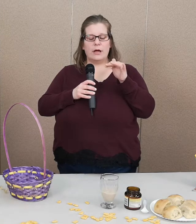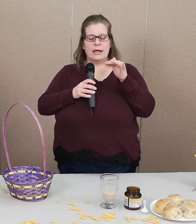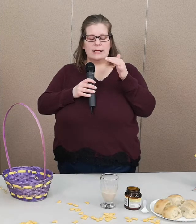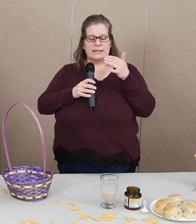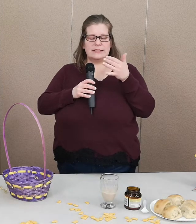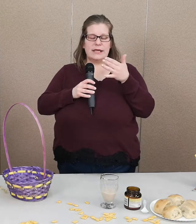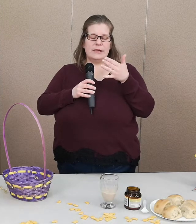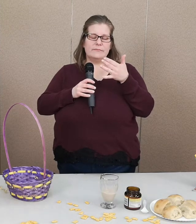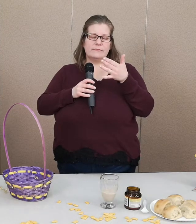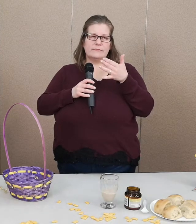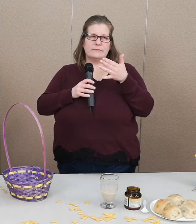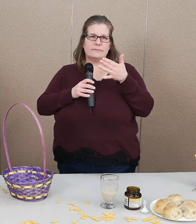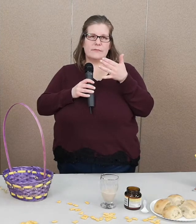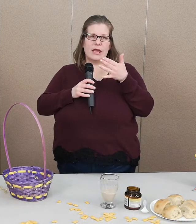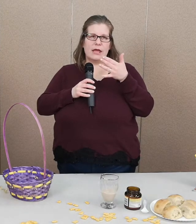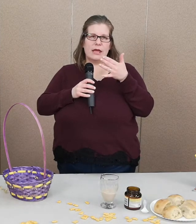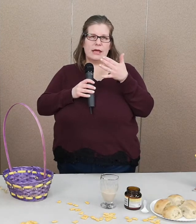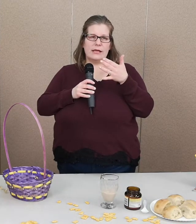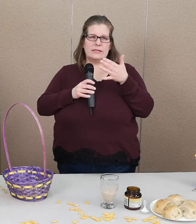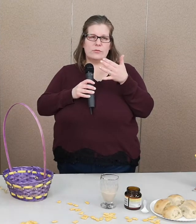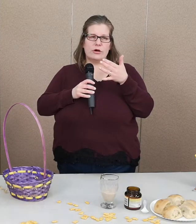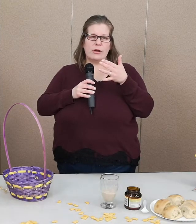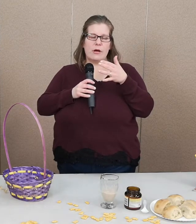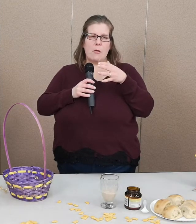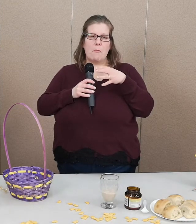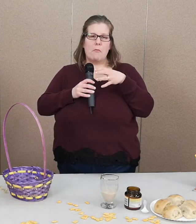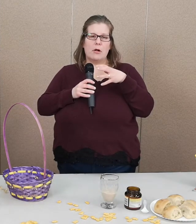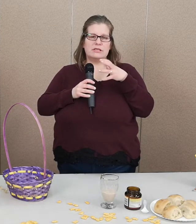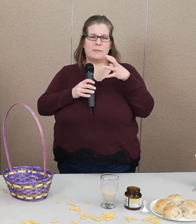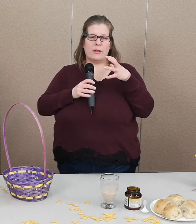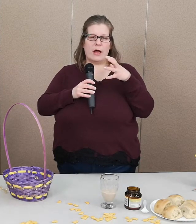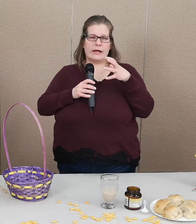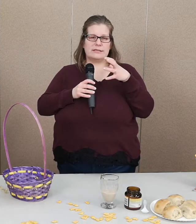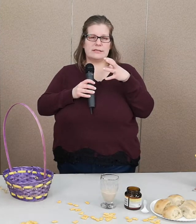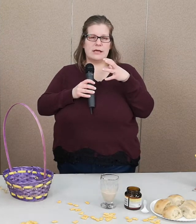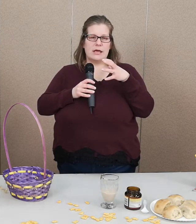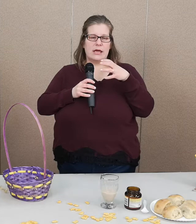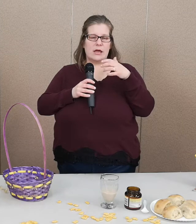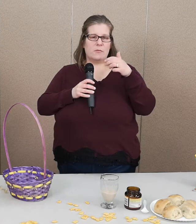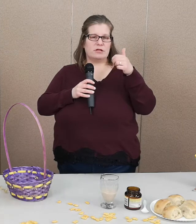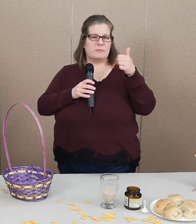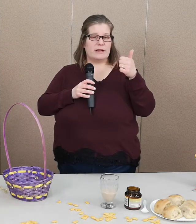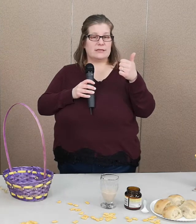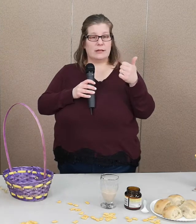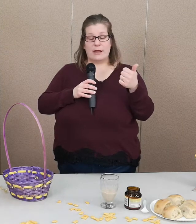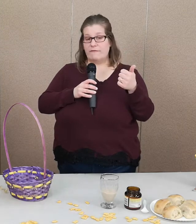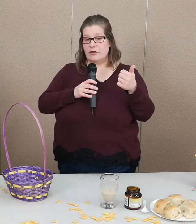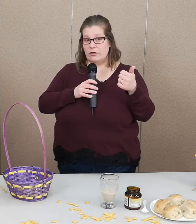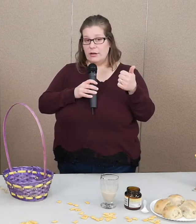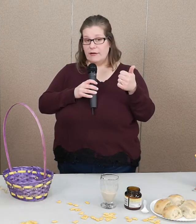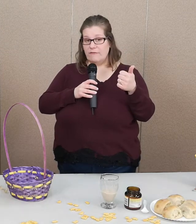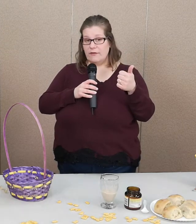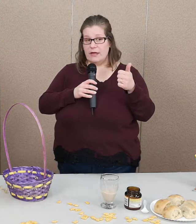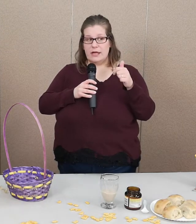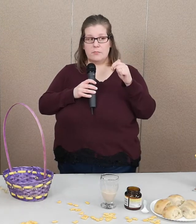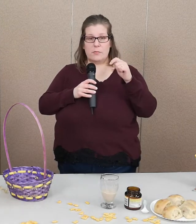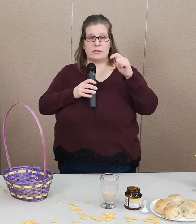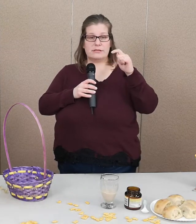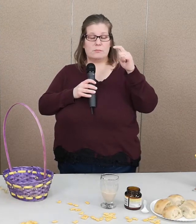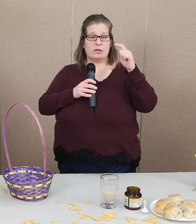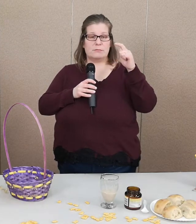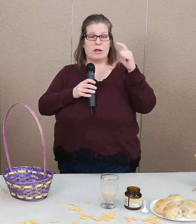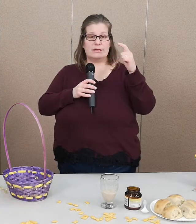and more. See, his word multiplies. It multiplies the love in your life.